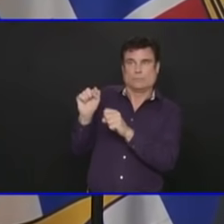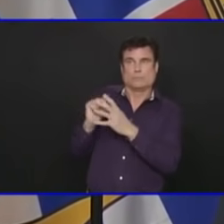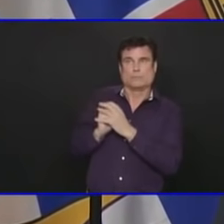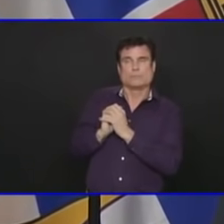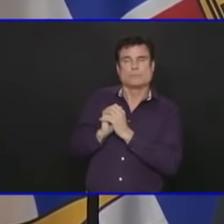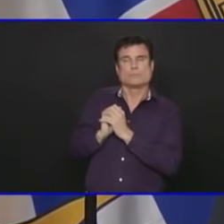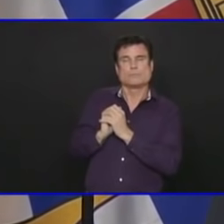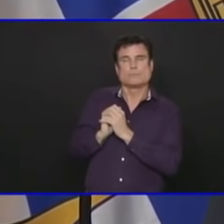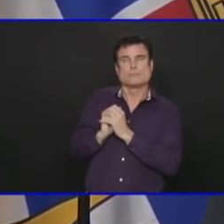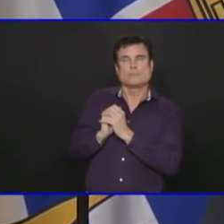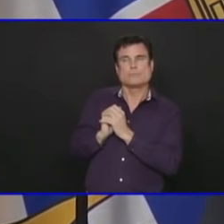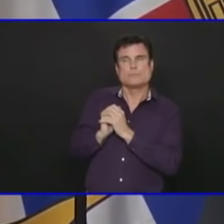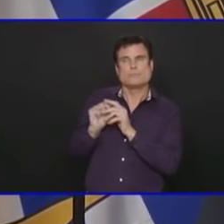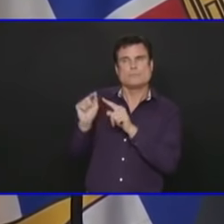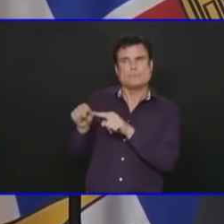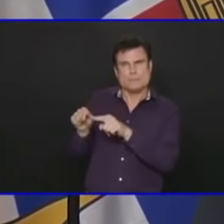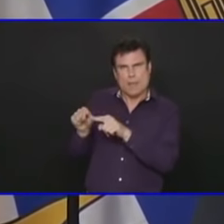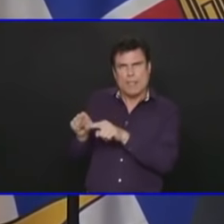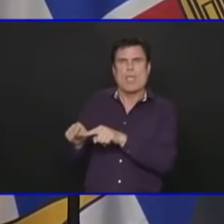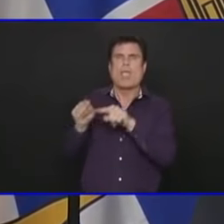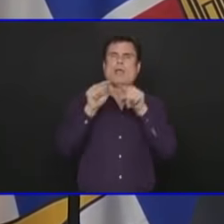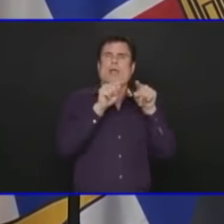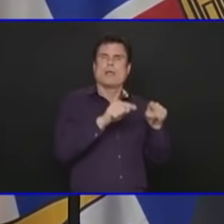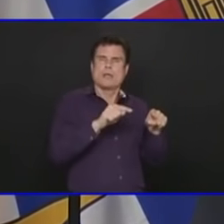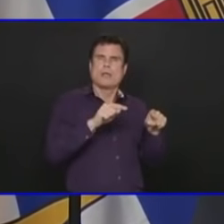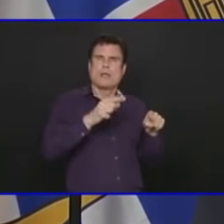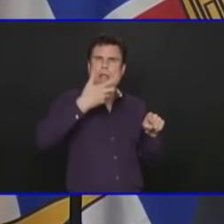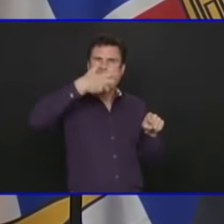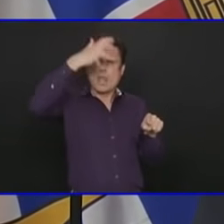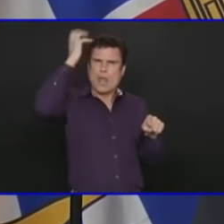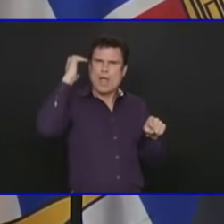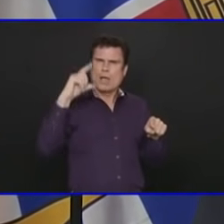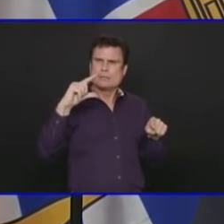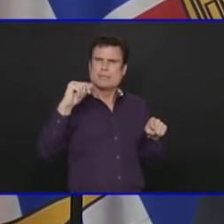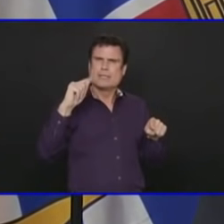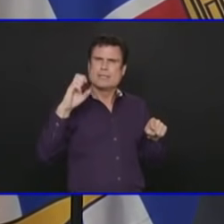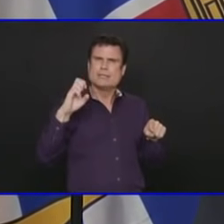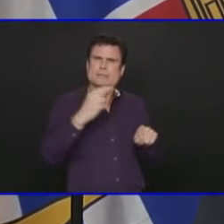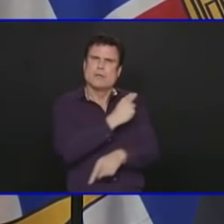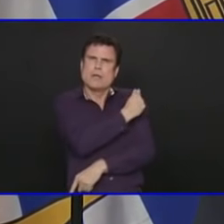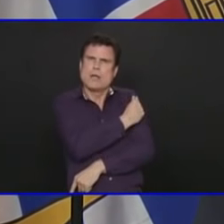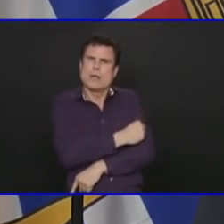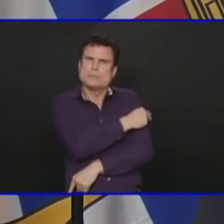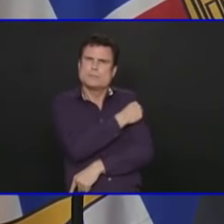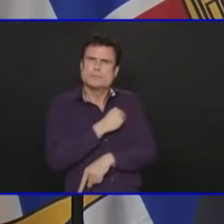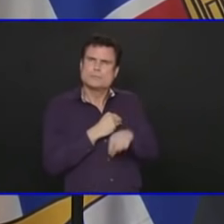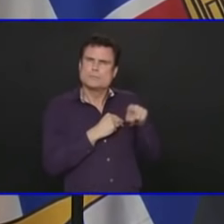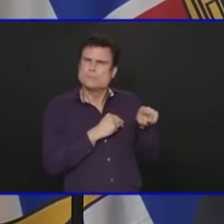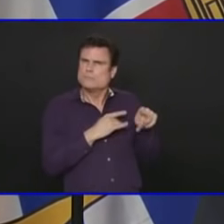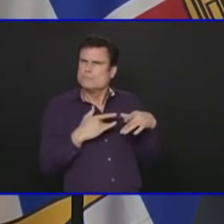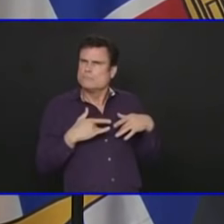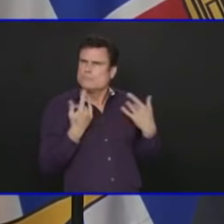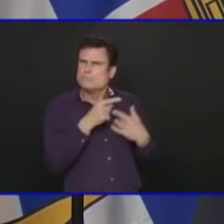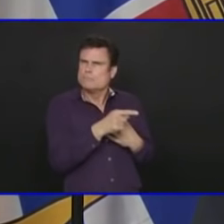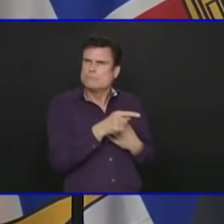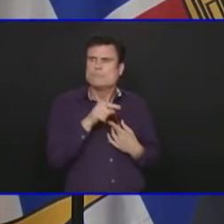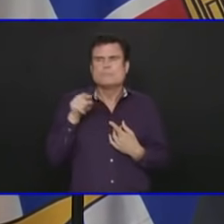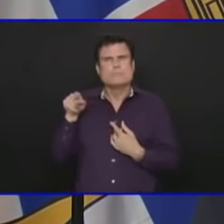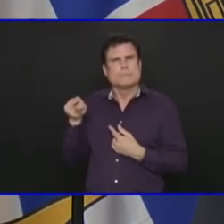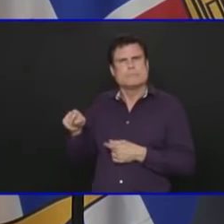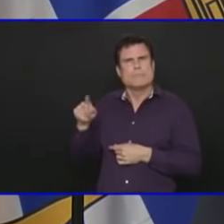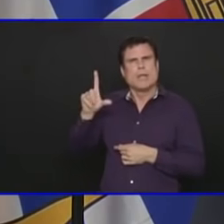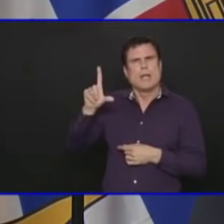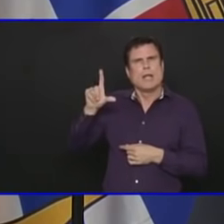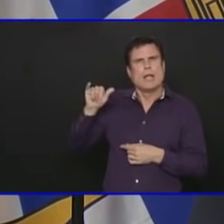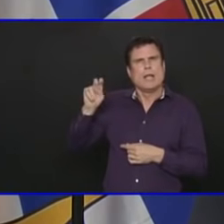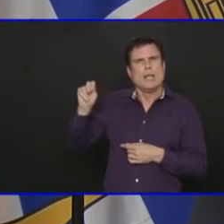the Lynn Valley Care Center, which I understand is coming to the end of its outbreak, perhaps.